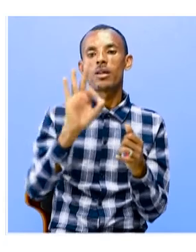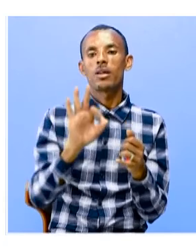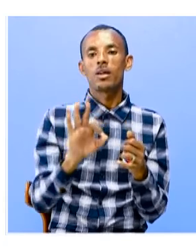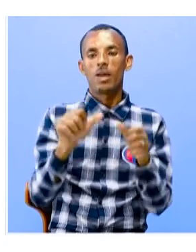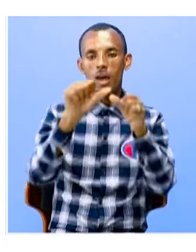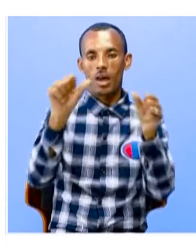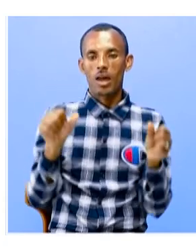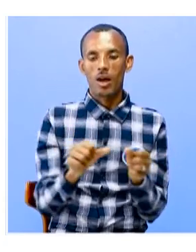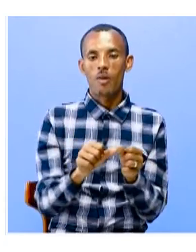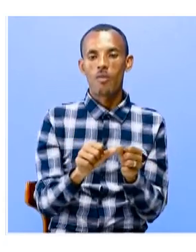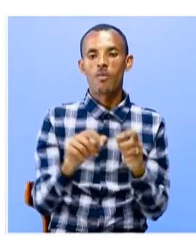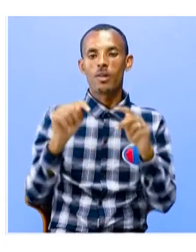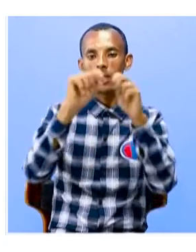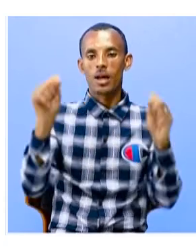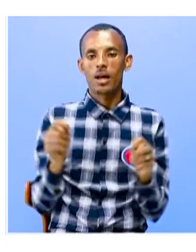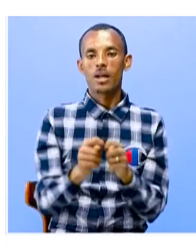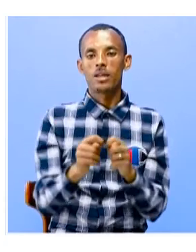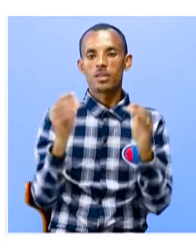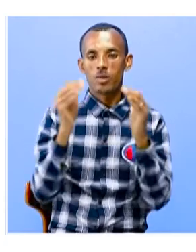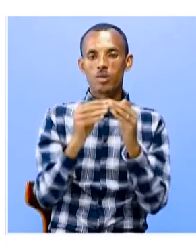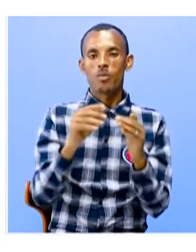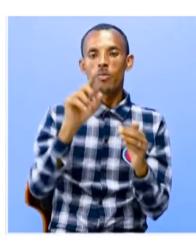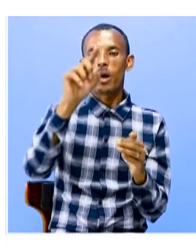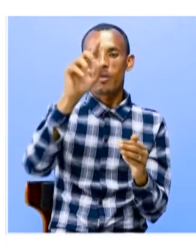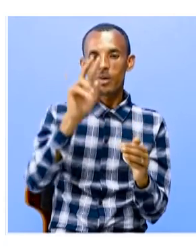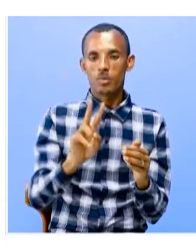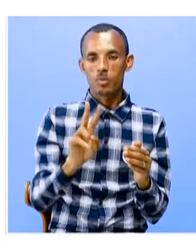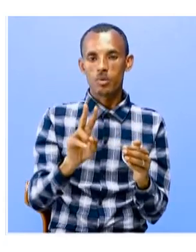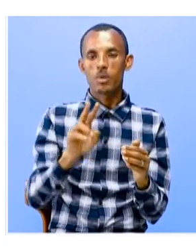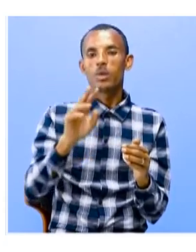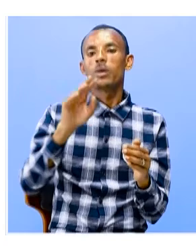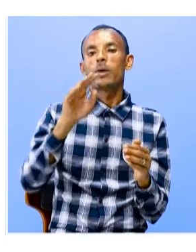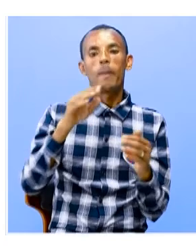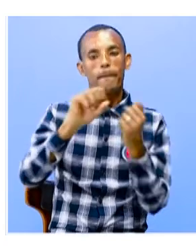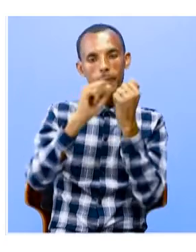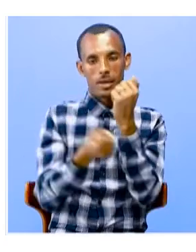area of a triangle is this base times height.